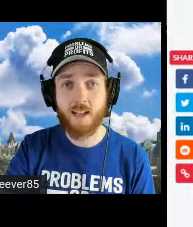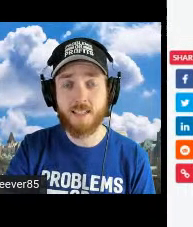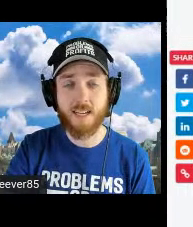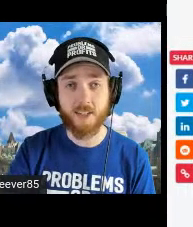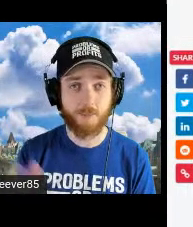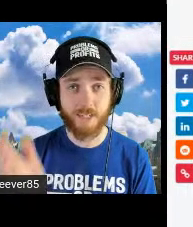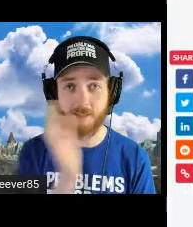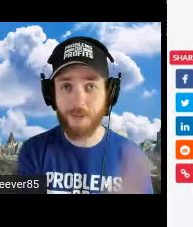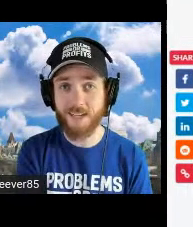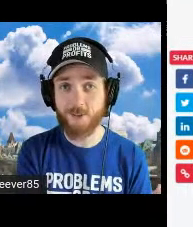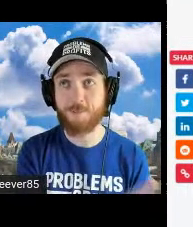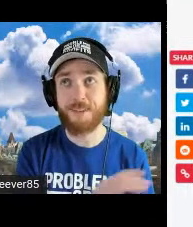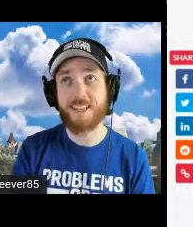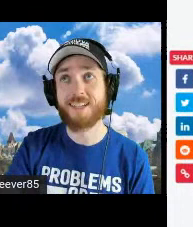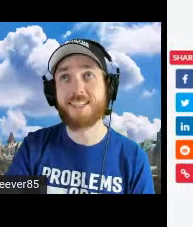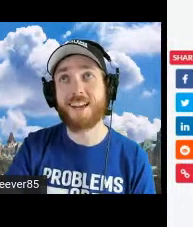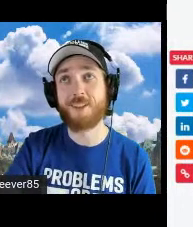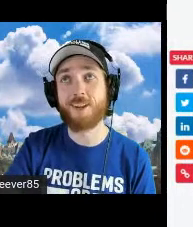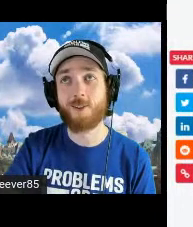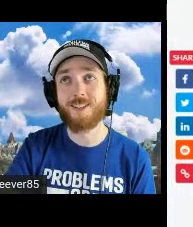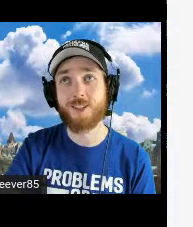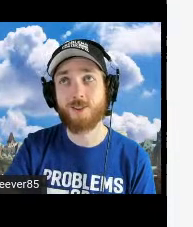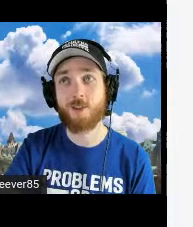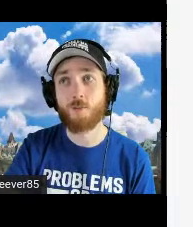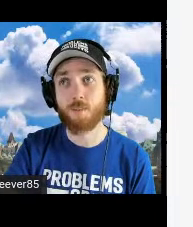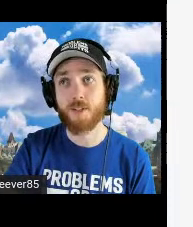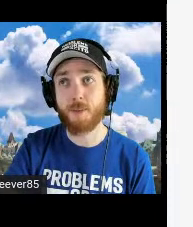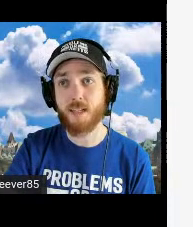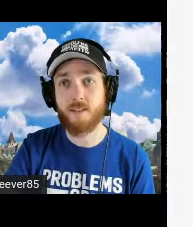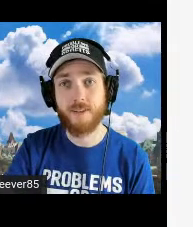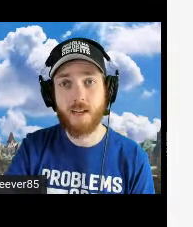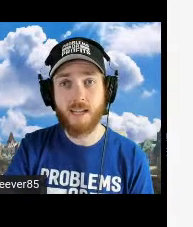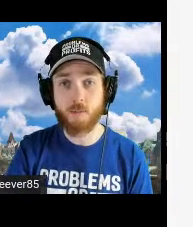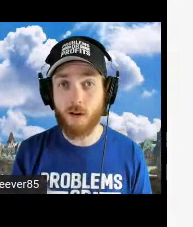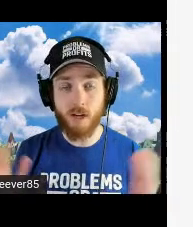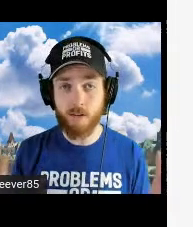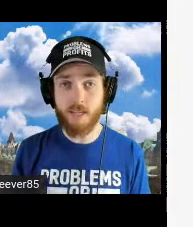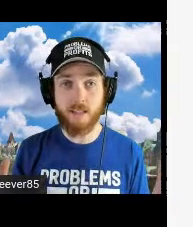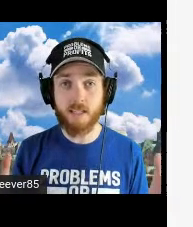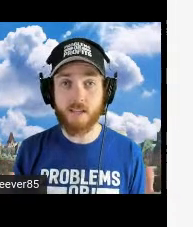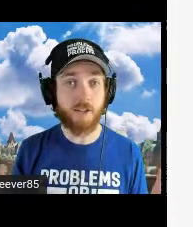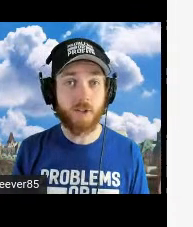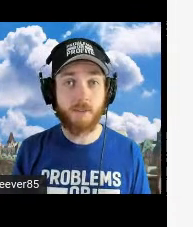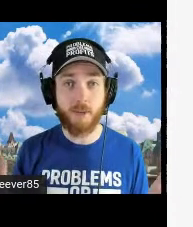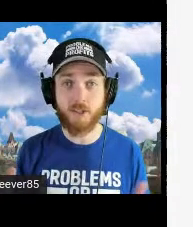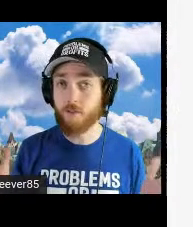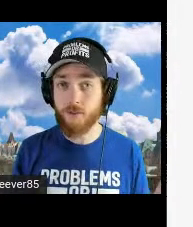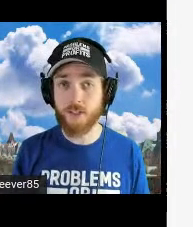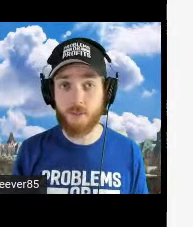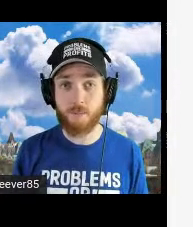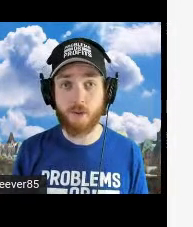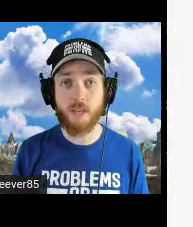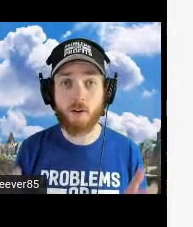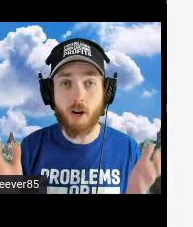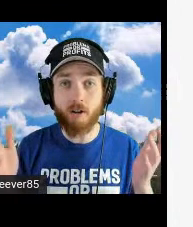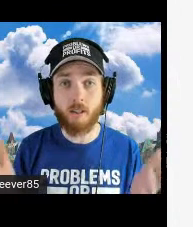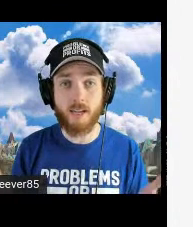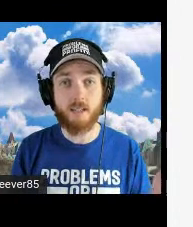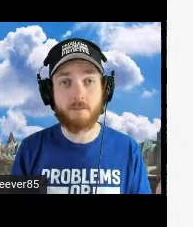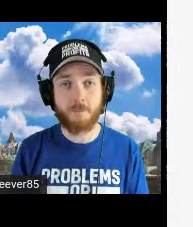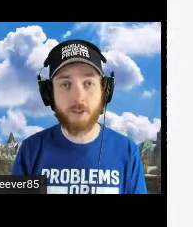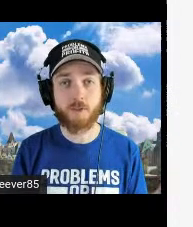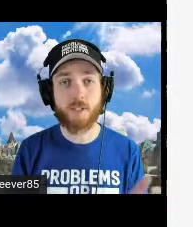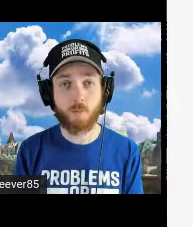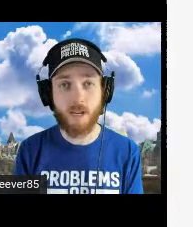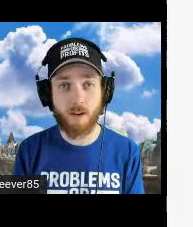the discussion, because mainstream media is definitely only showing you one perspective as well. Understand, it's not just a bunch of fringe people. There are